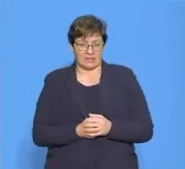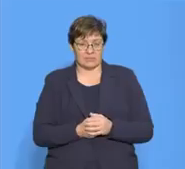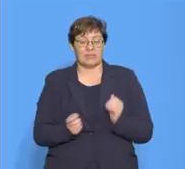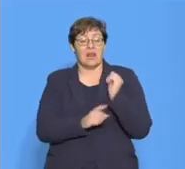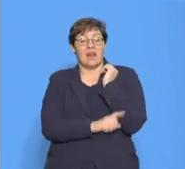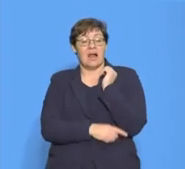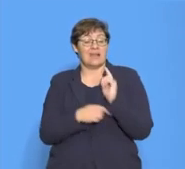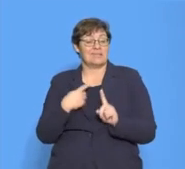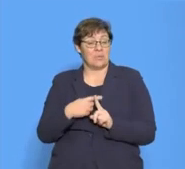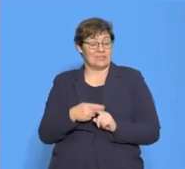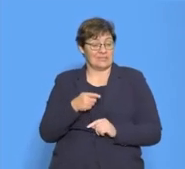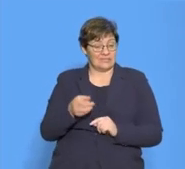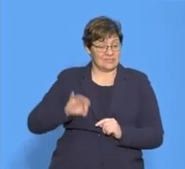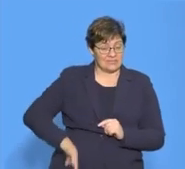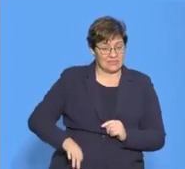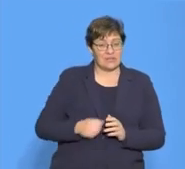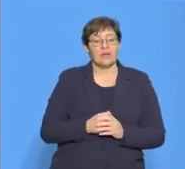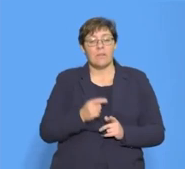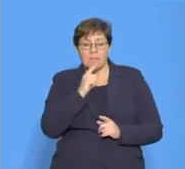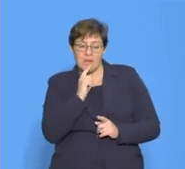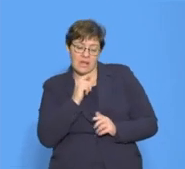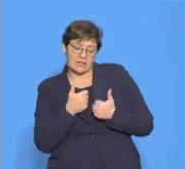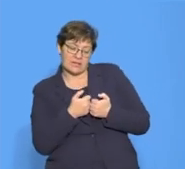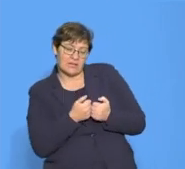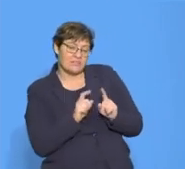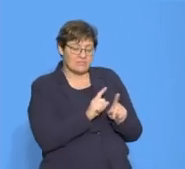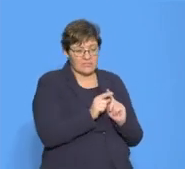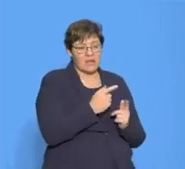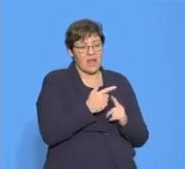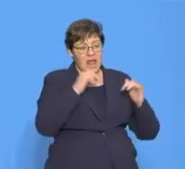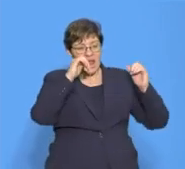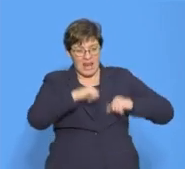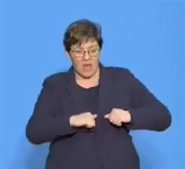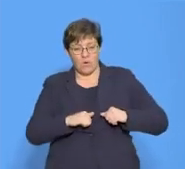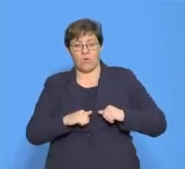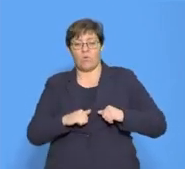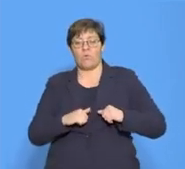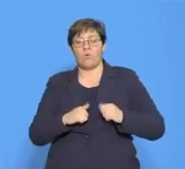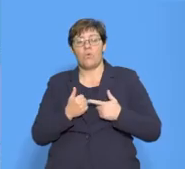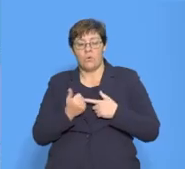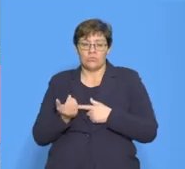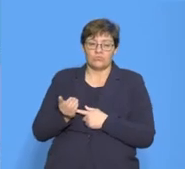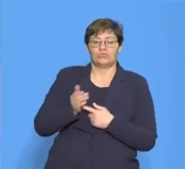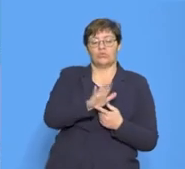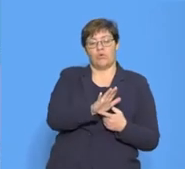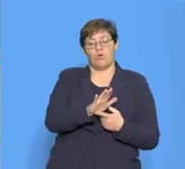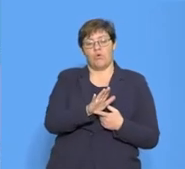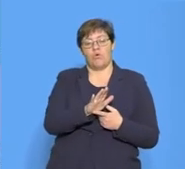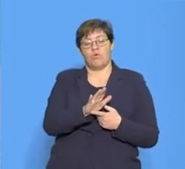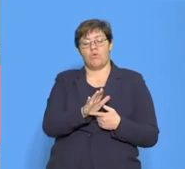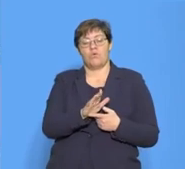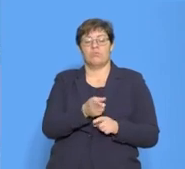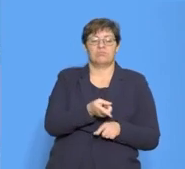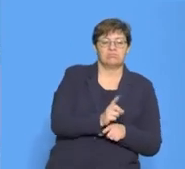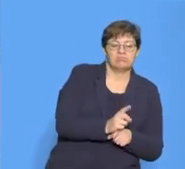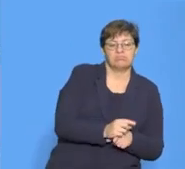last advantage is that in courtship behavior, it allows for the sex organs to be displayed,